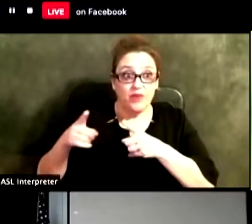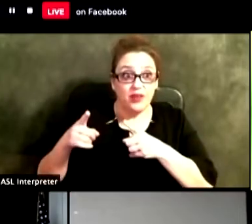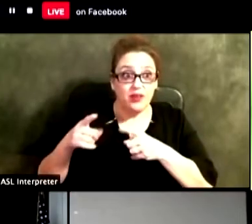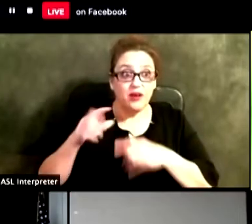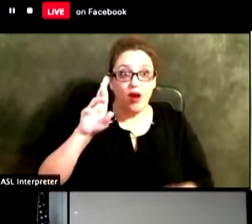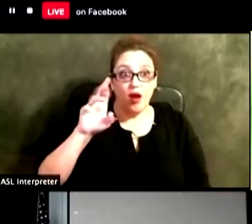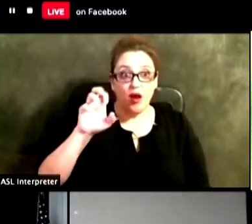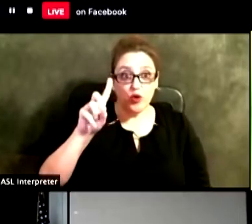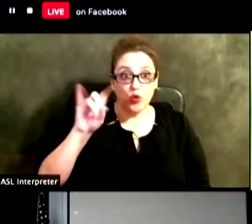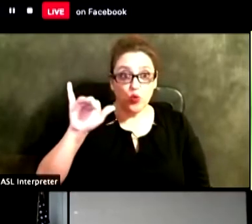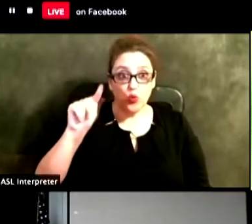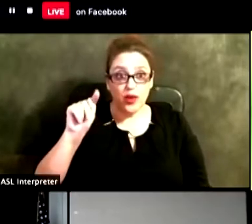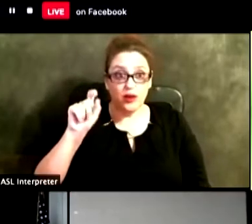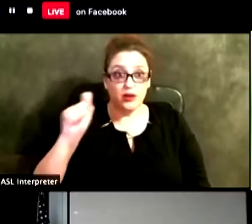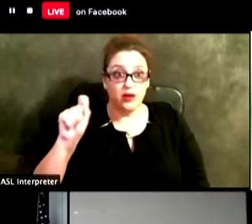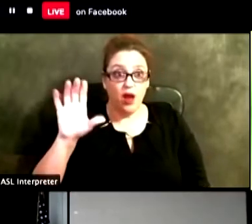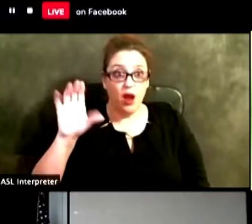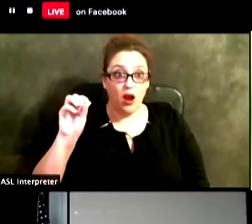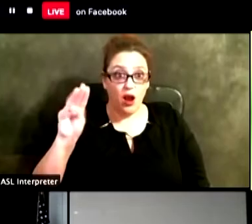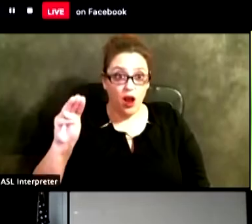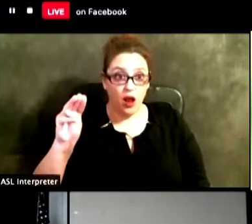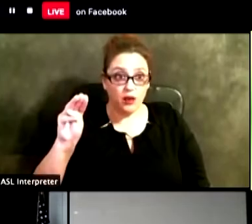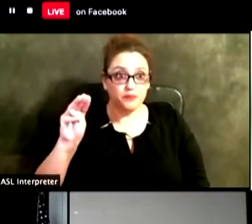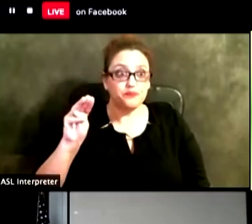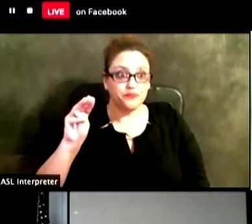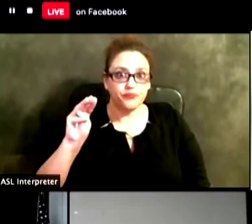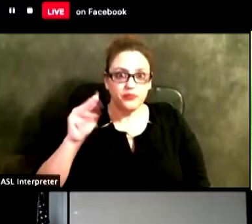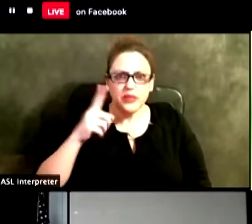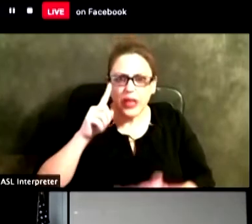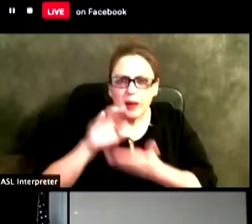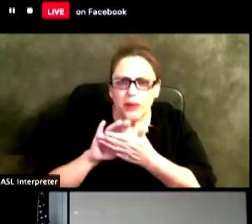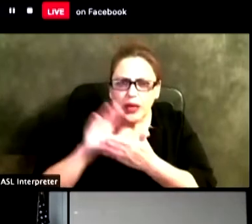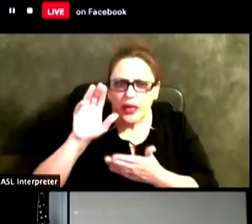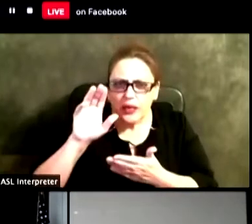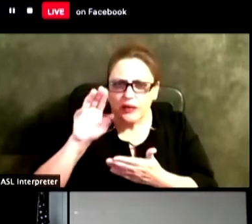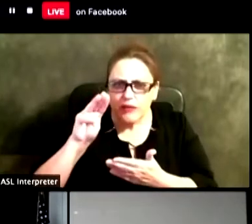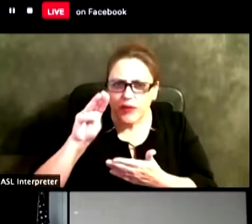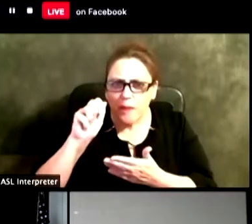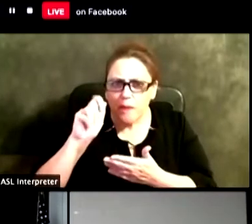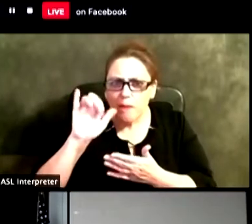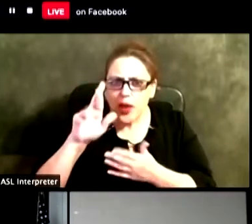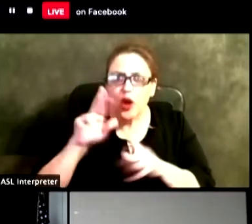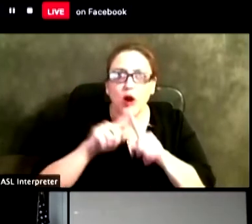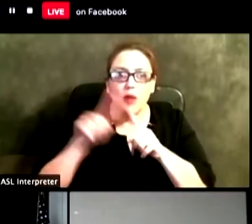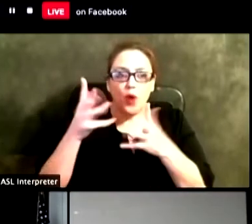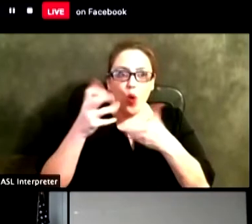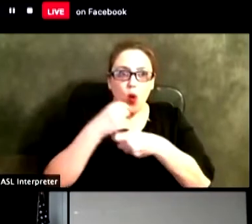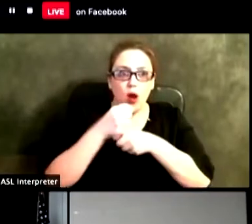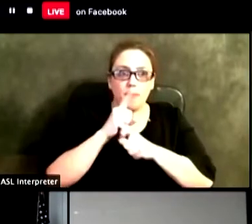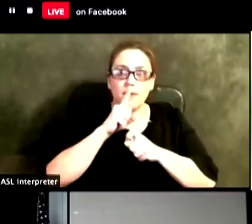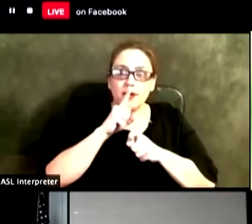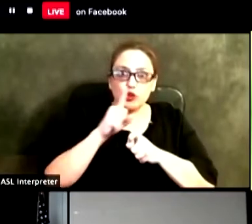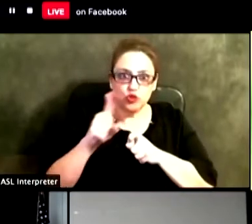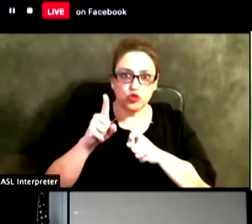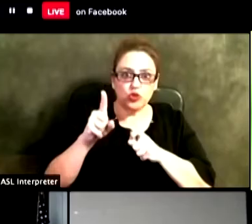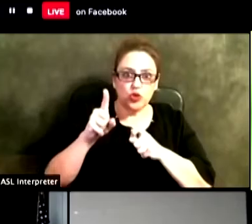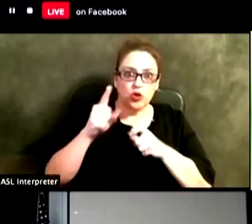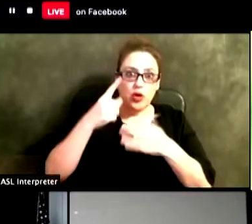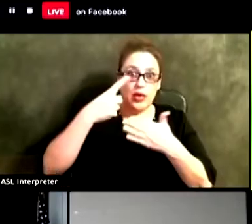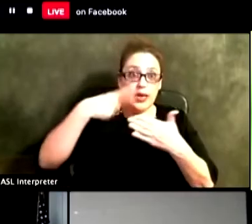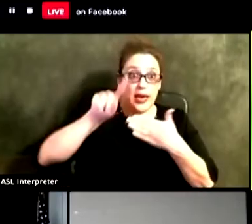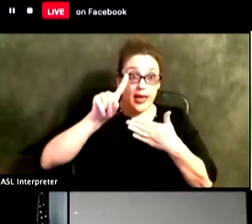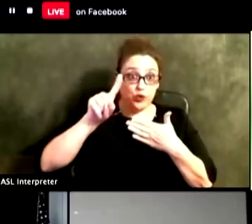reddit.com, reddit.com, I believe. Mayor, I might be mistaken, but I want to make sure that next week there